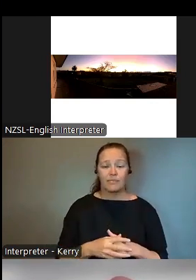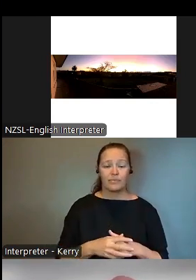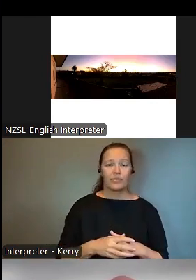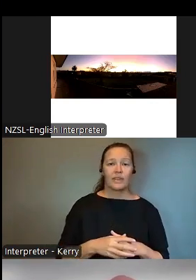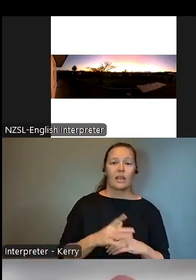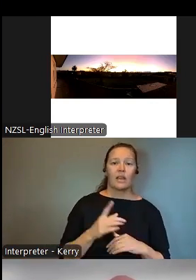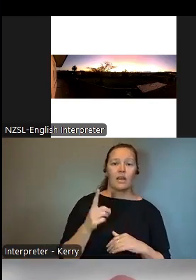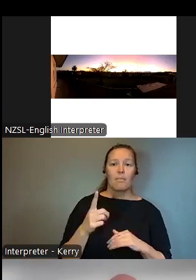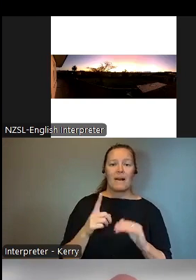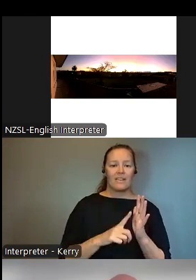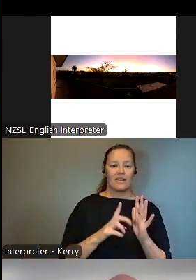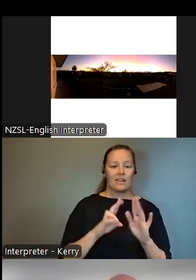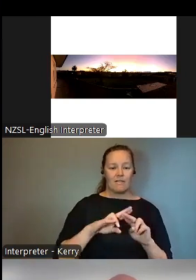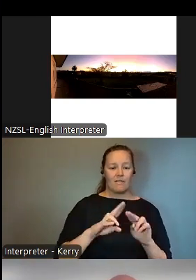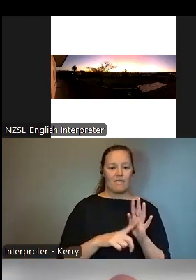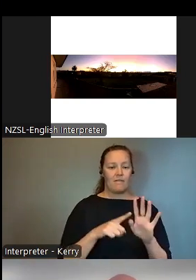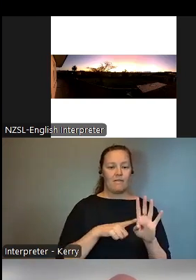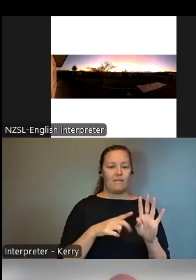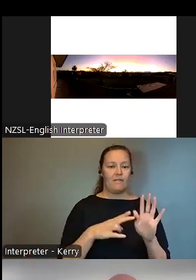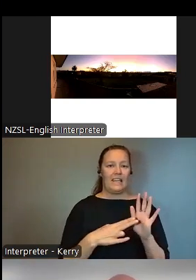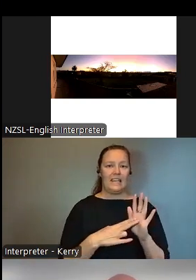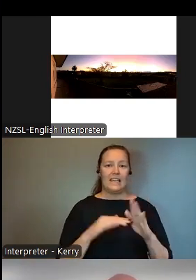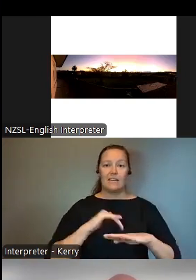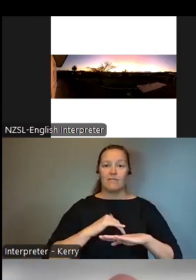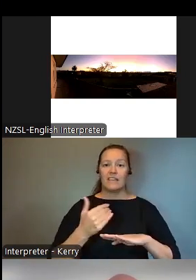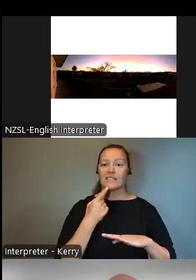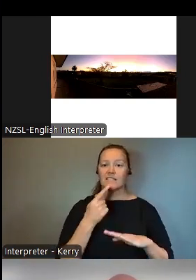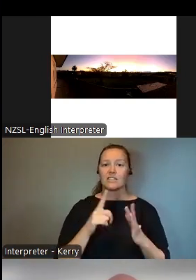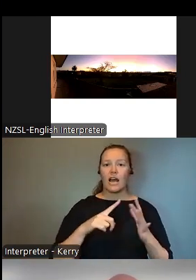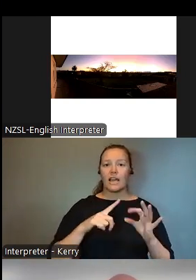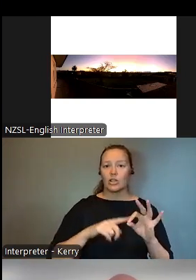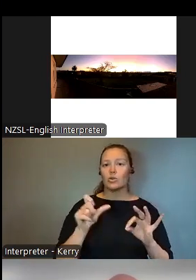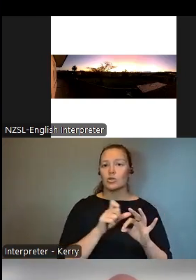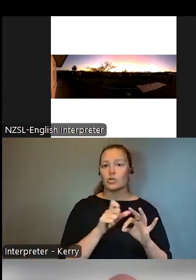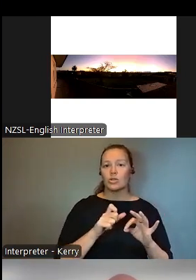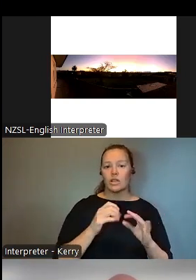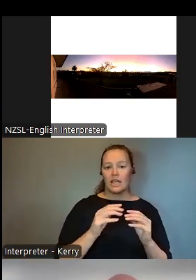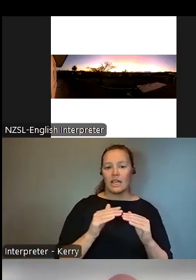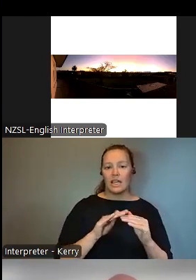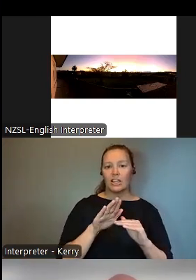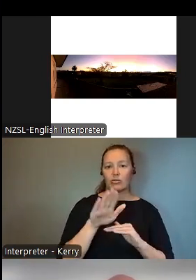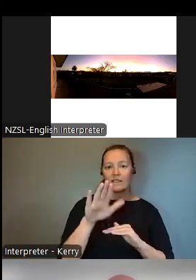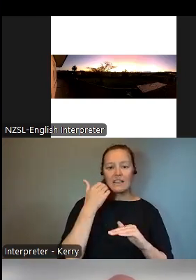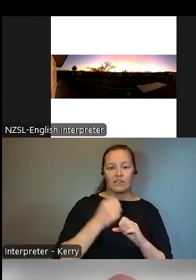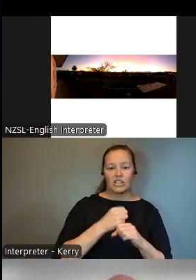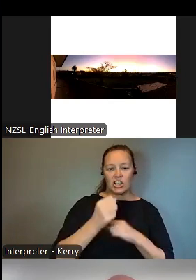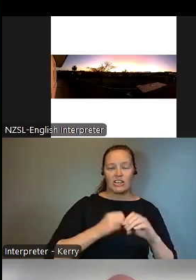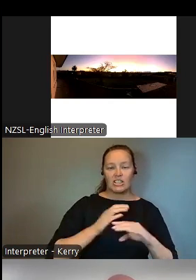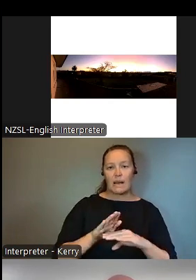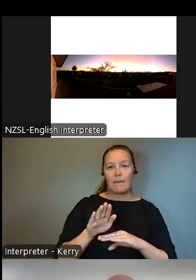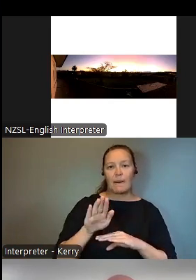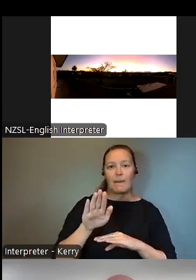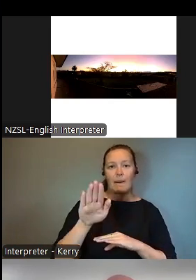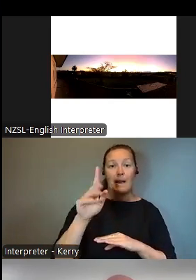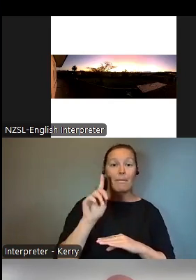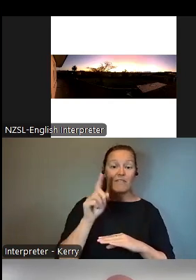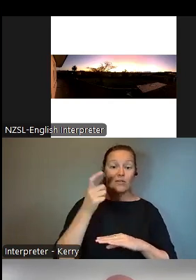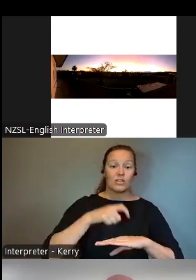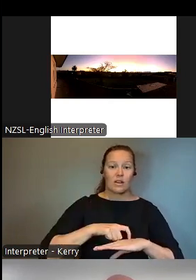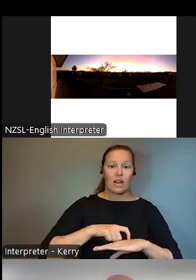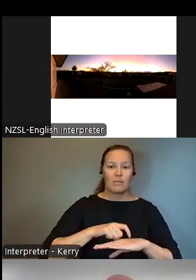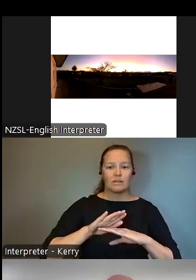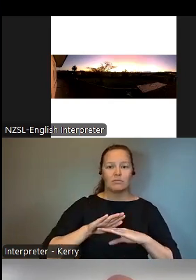Flynn effect tells us that IQ should increase generation after generation. And for the first time, it appears to be